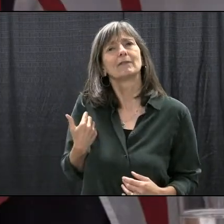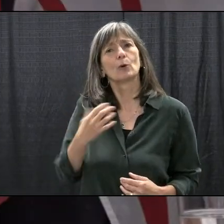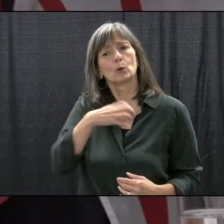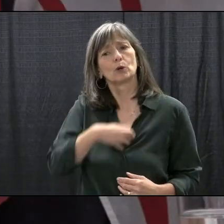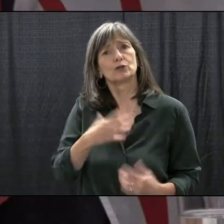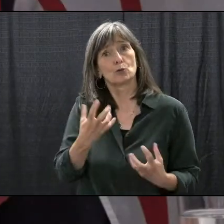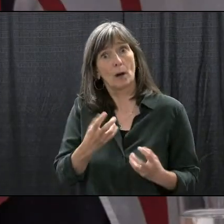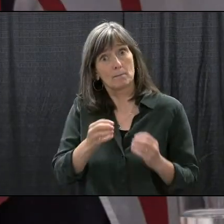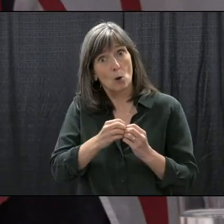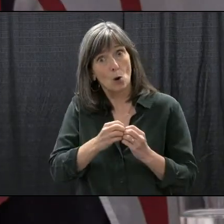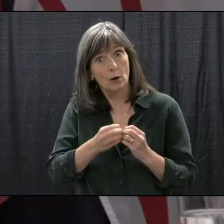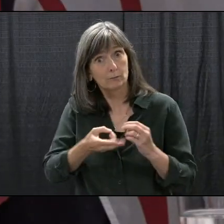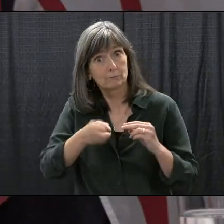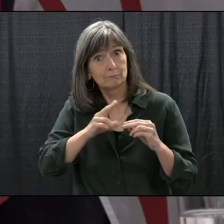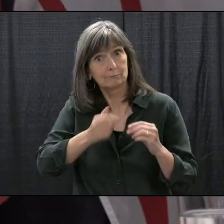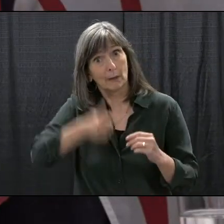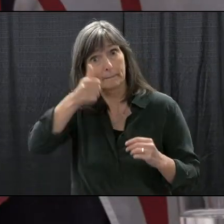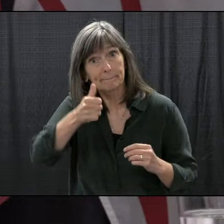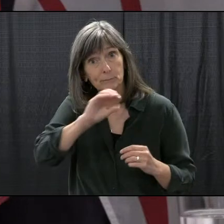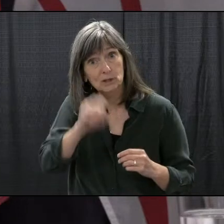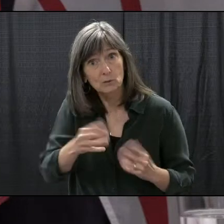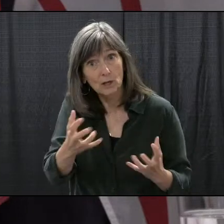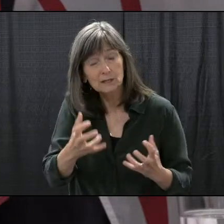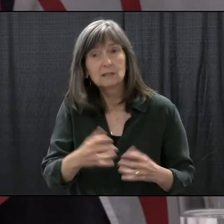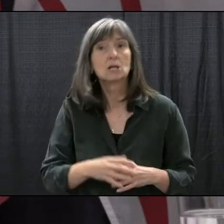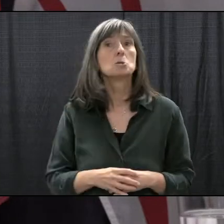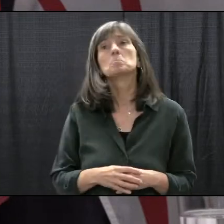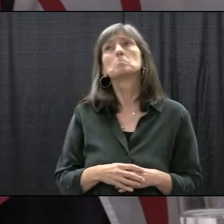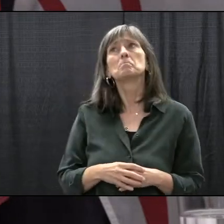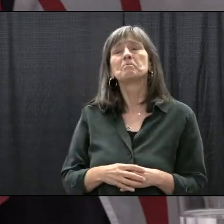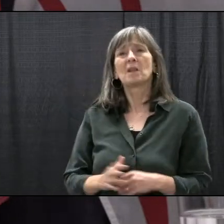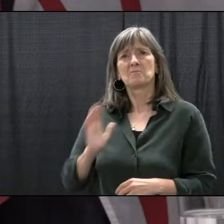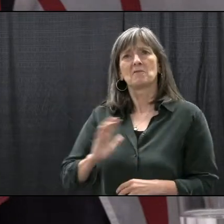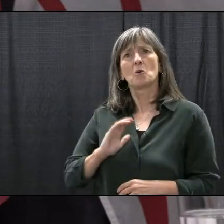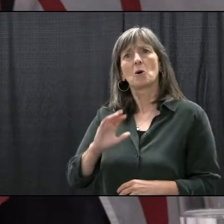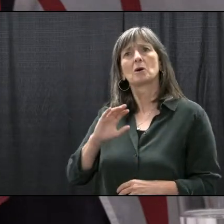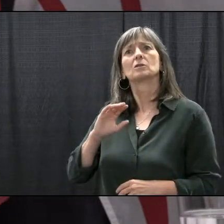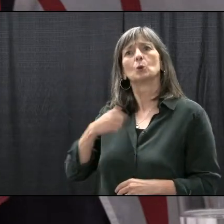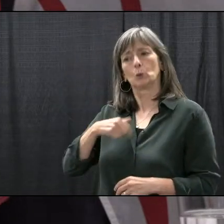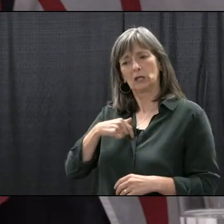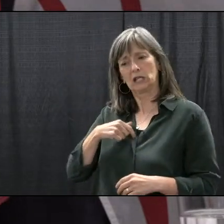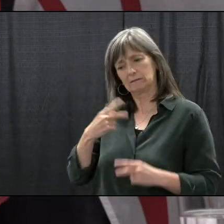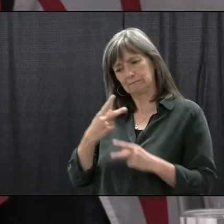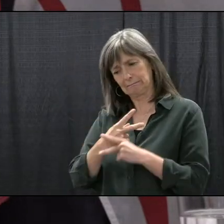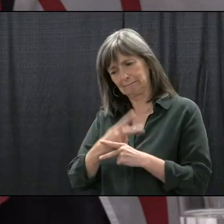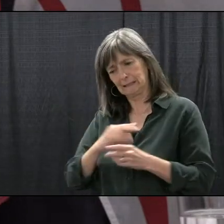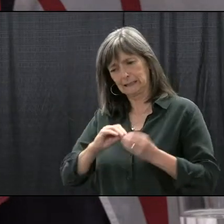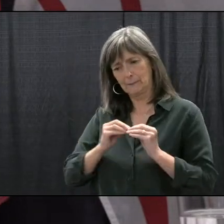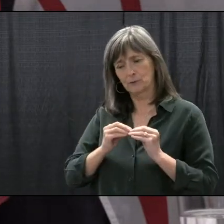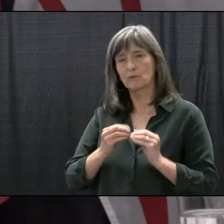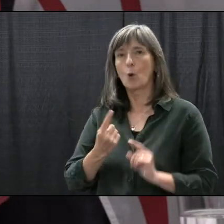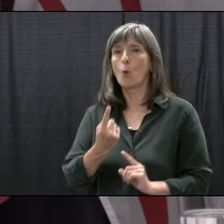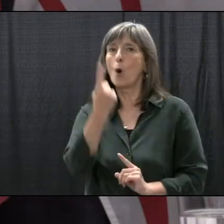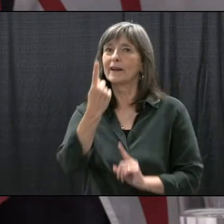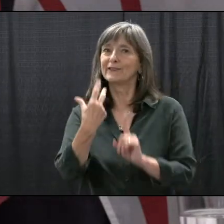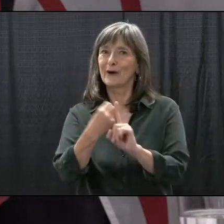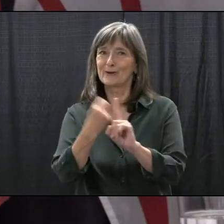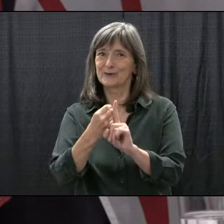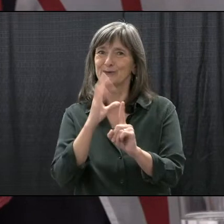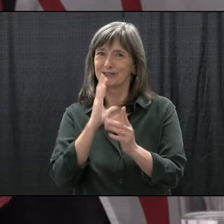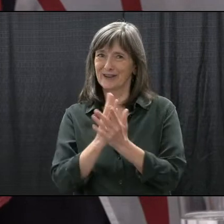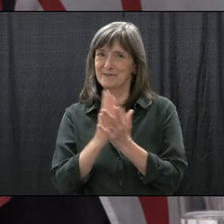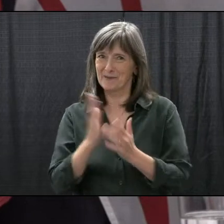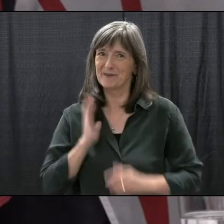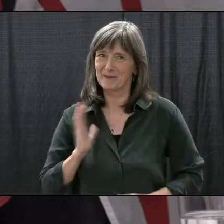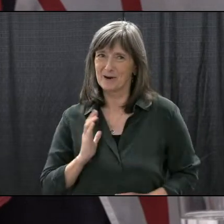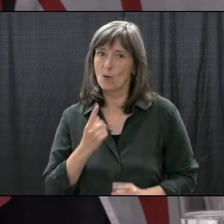No, we were still on target. As you recall, we made a calculation back at the time that was based on 1 dose, and we